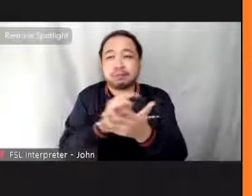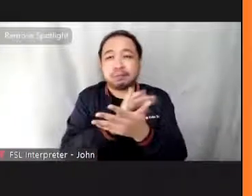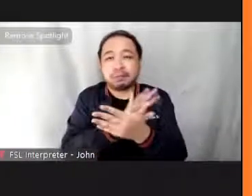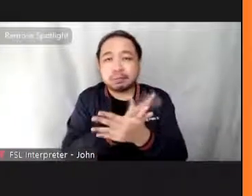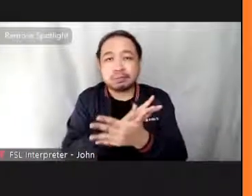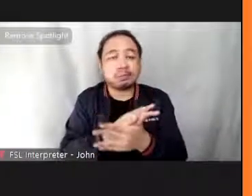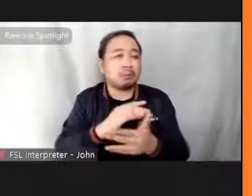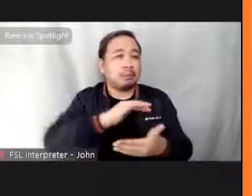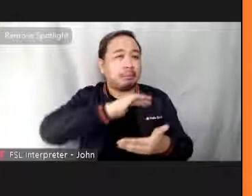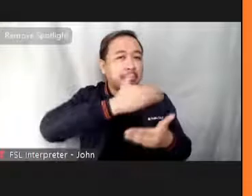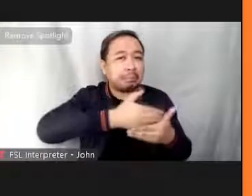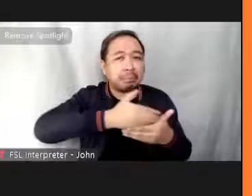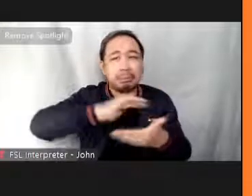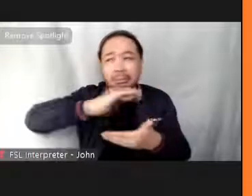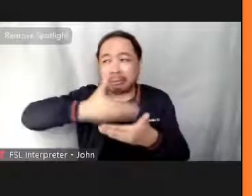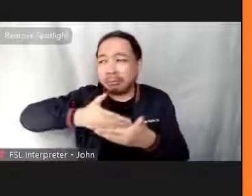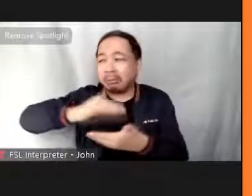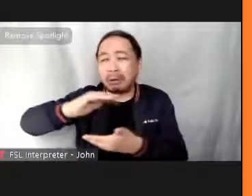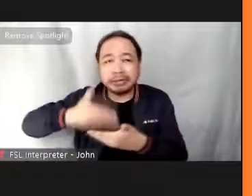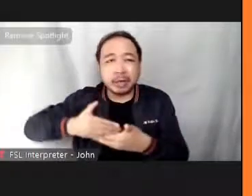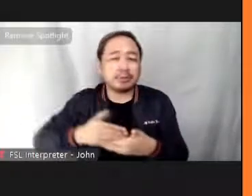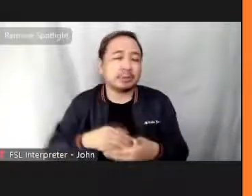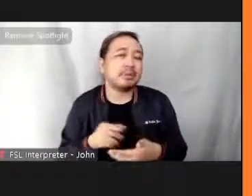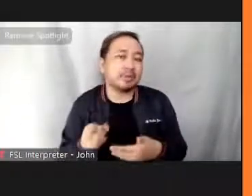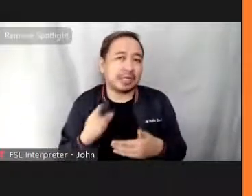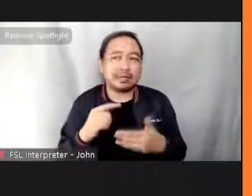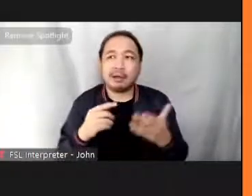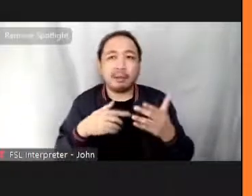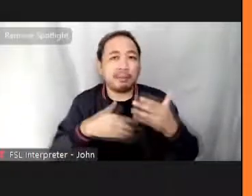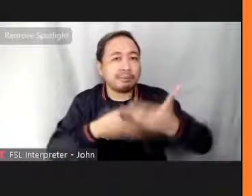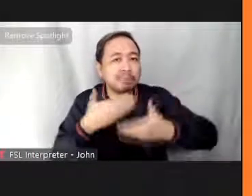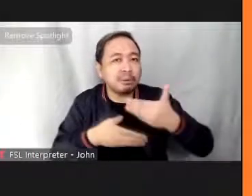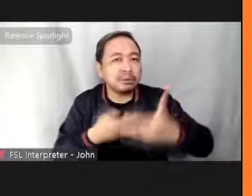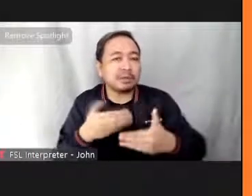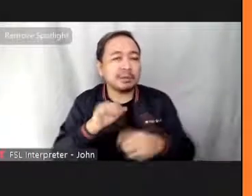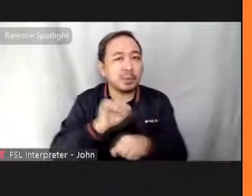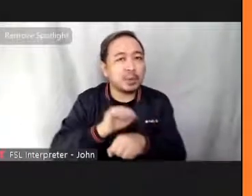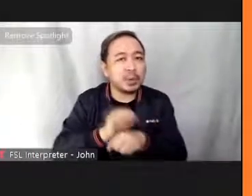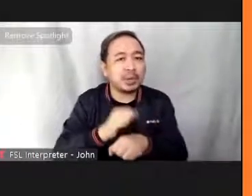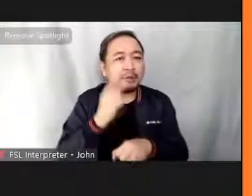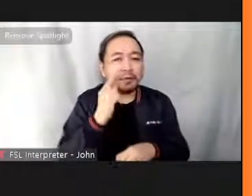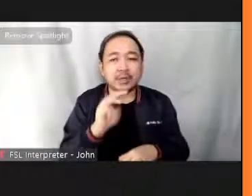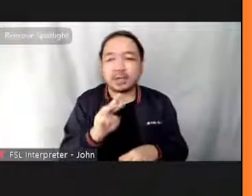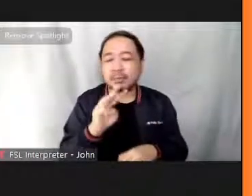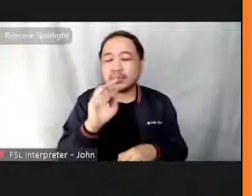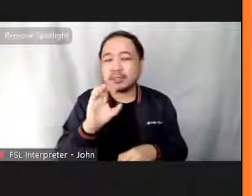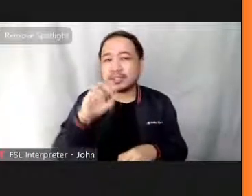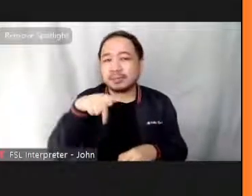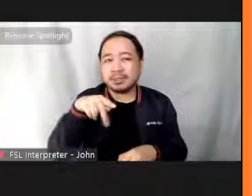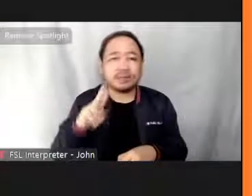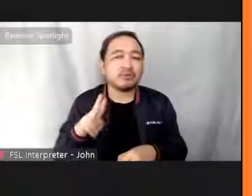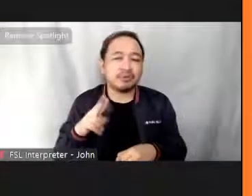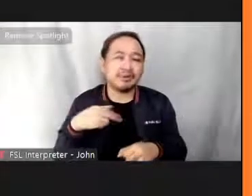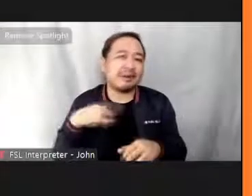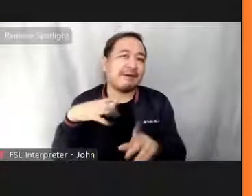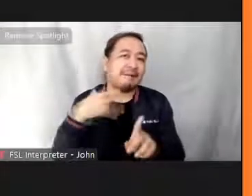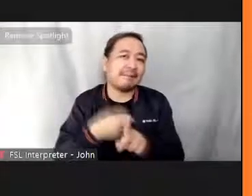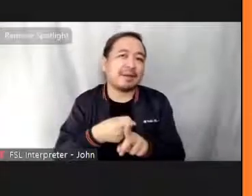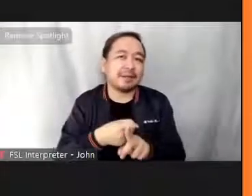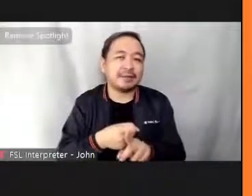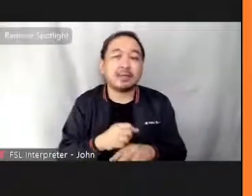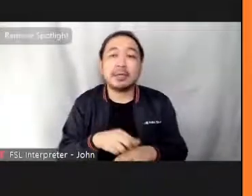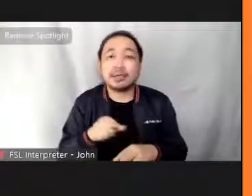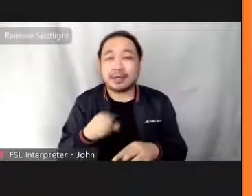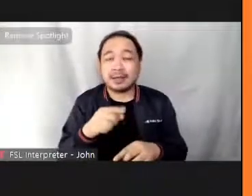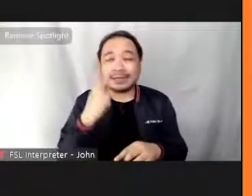operations of the WCPUs were also affected, which according to the rapid assessment conducted by the DOH in May